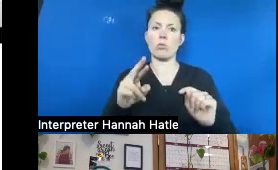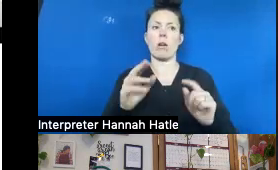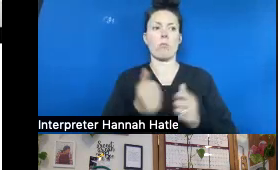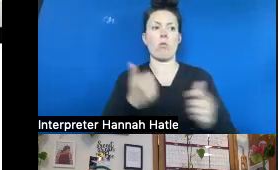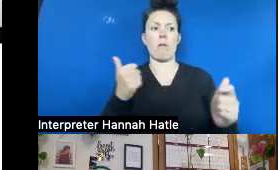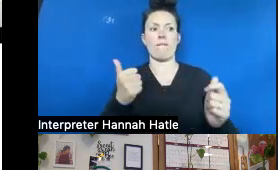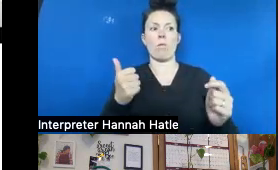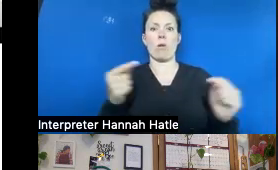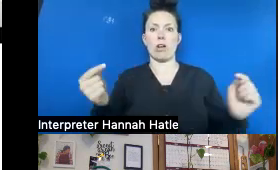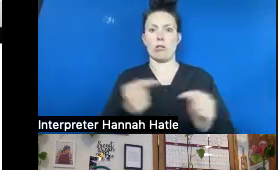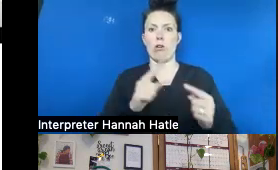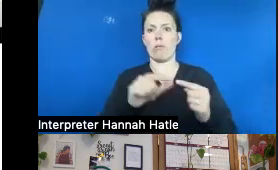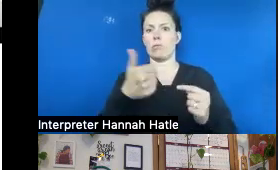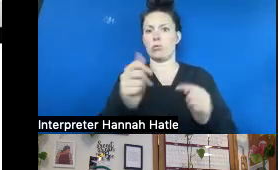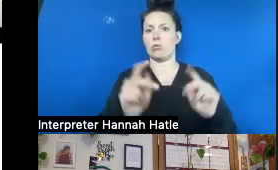harmed.